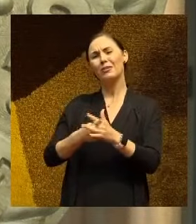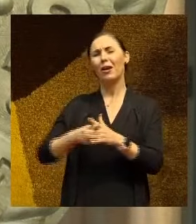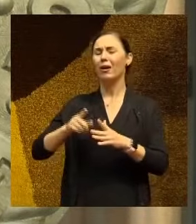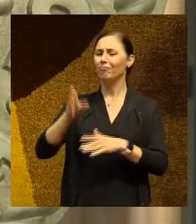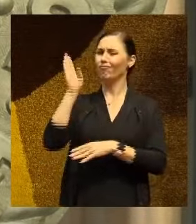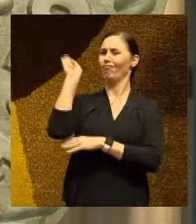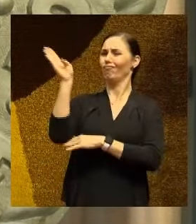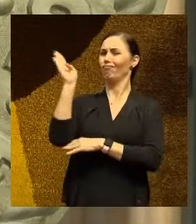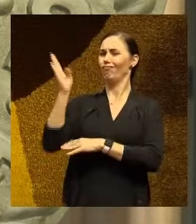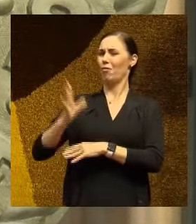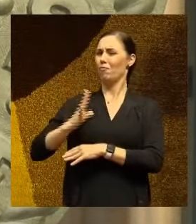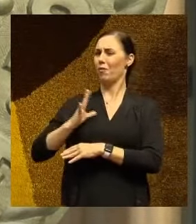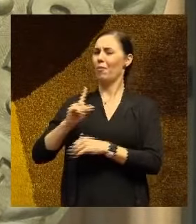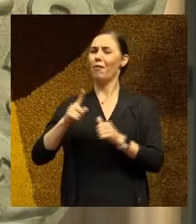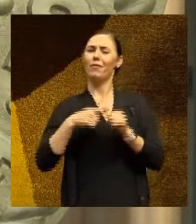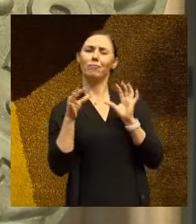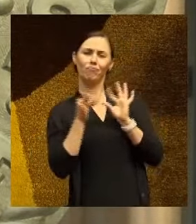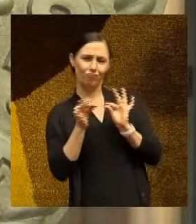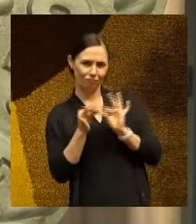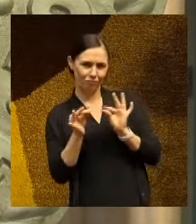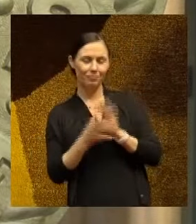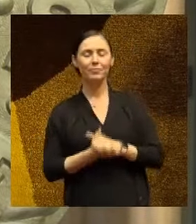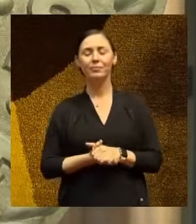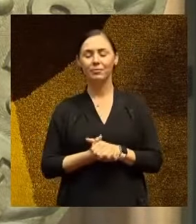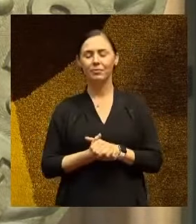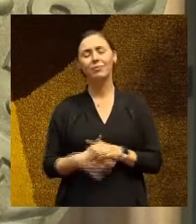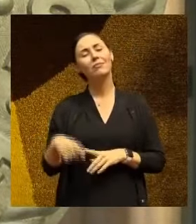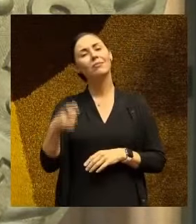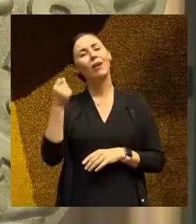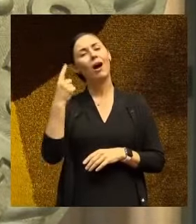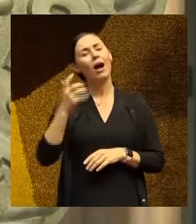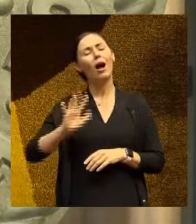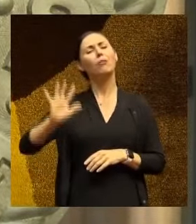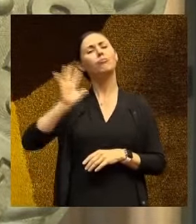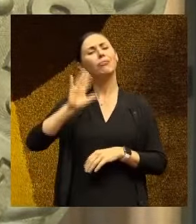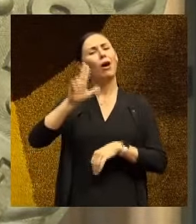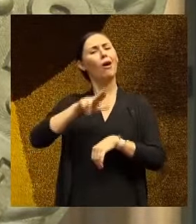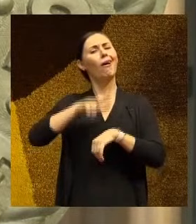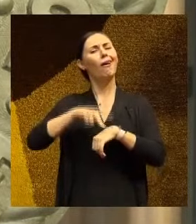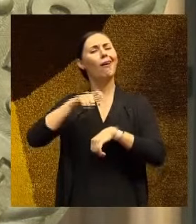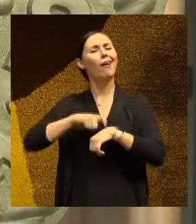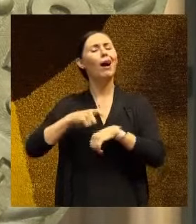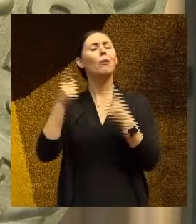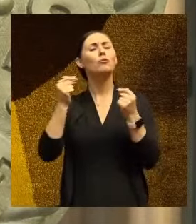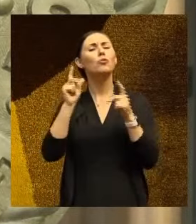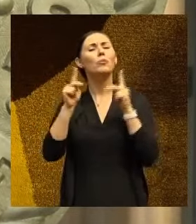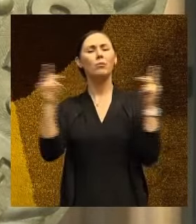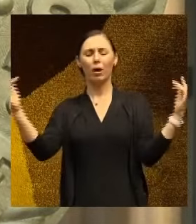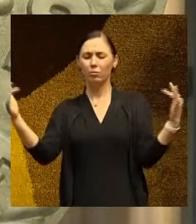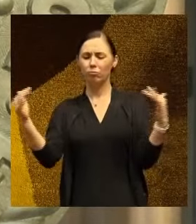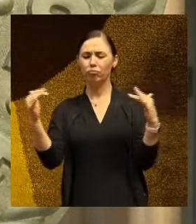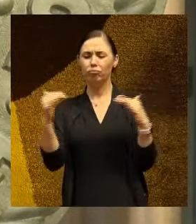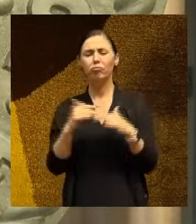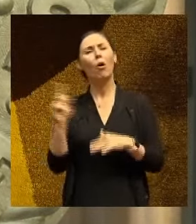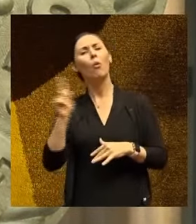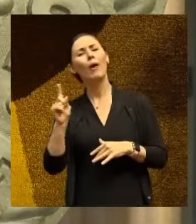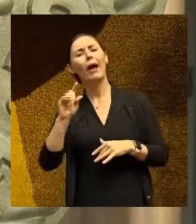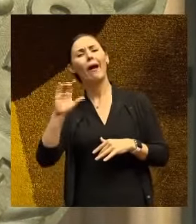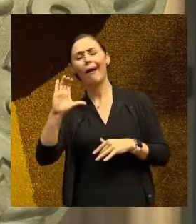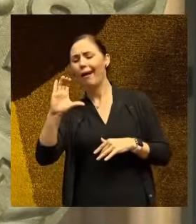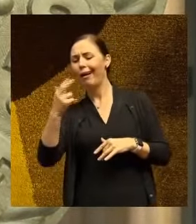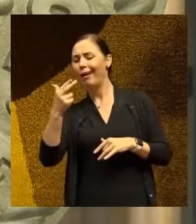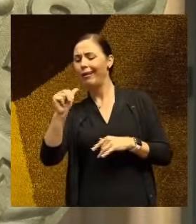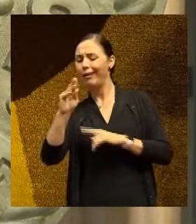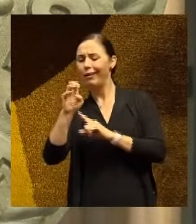comments. In normal times, we would gather together in the House chambers for the State of the State